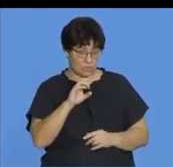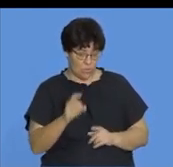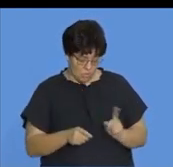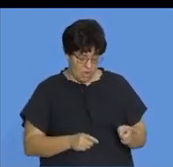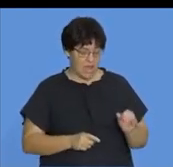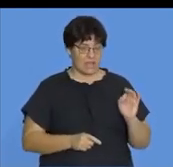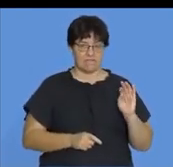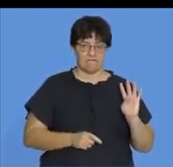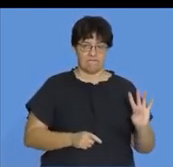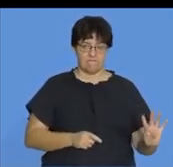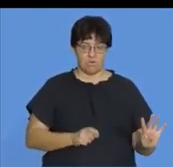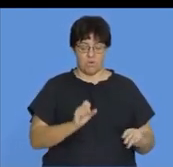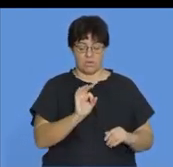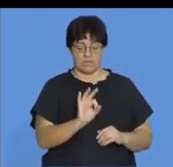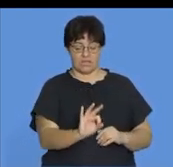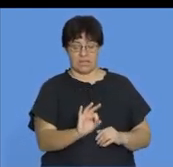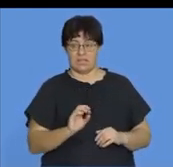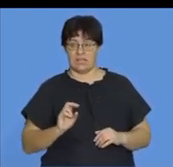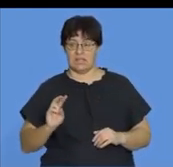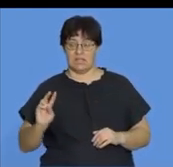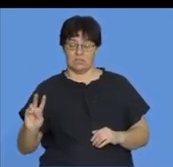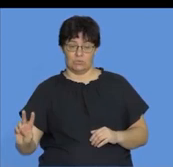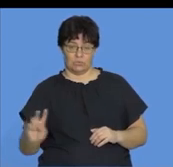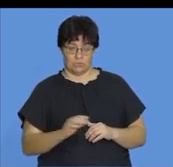substances participate in this chemical change is